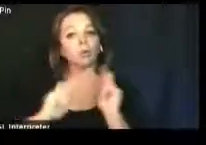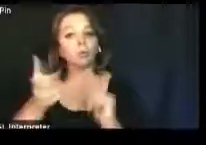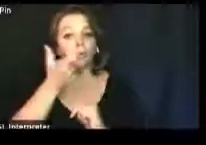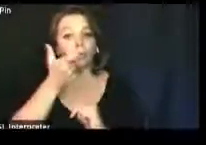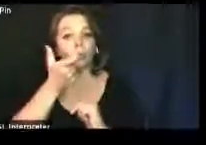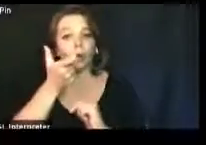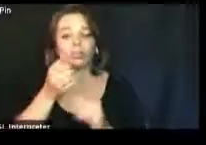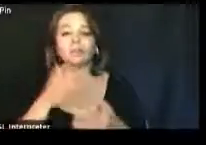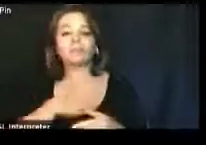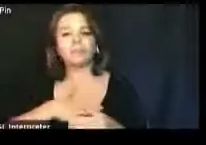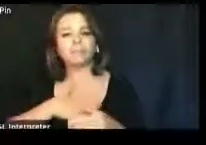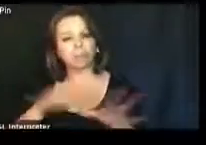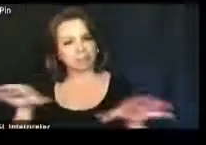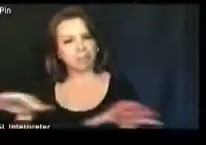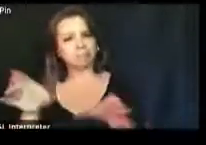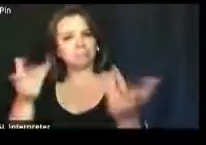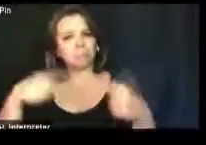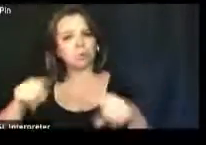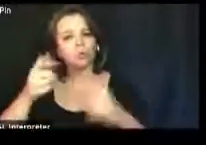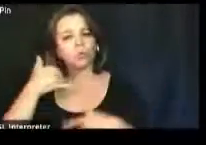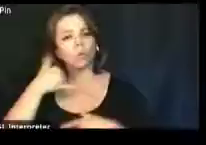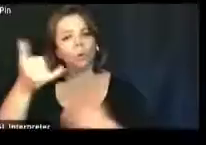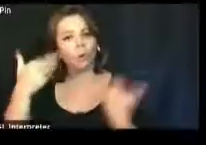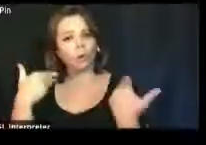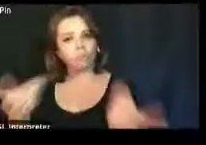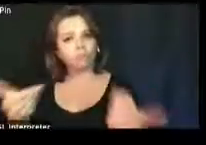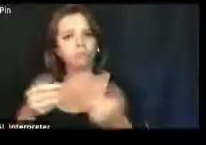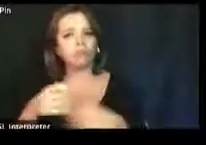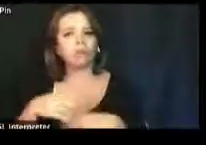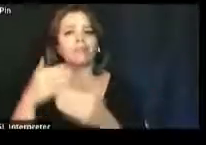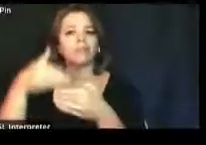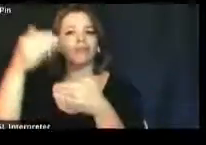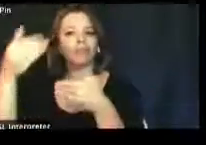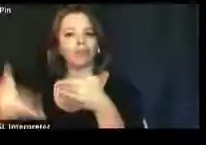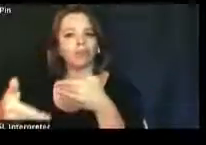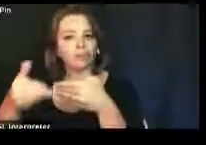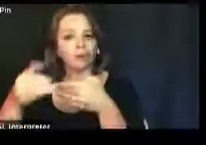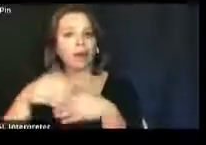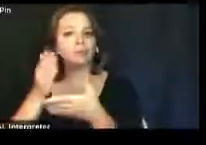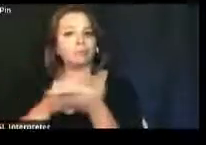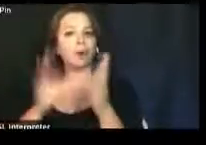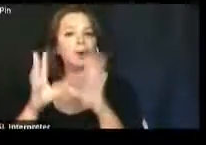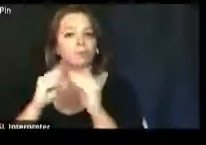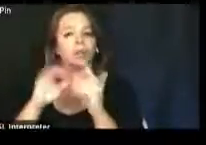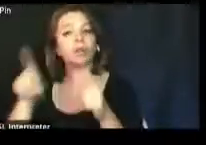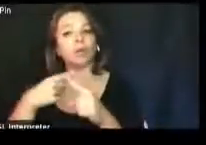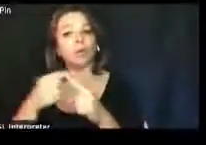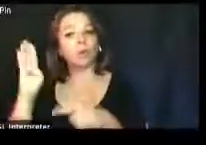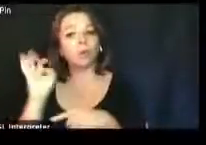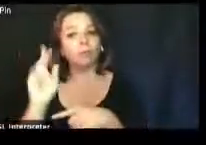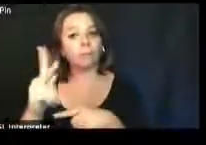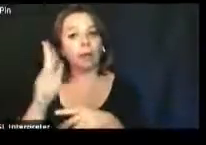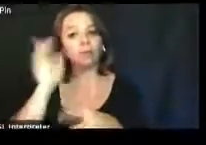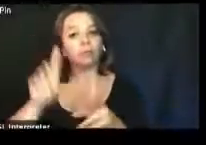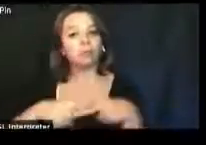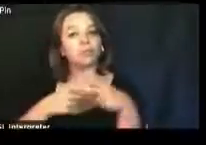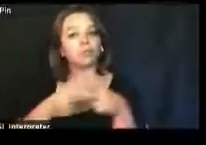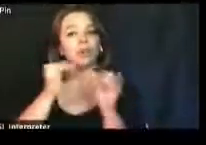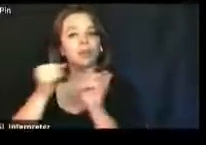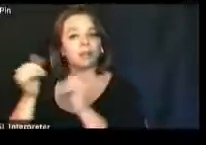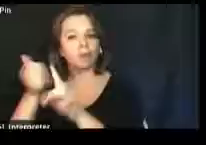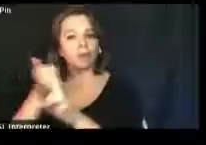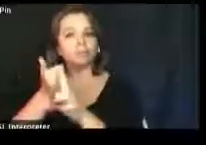encourage you to call in our next session. When we return from break, We will start with individuals who are registered